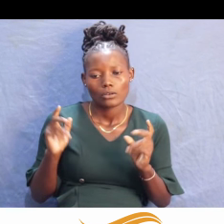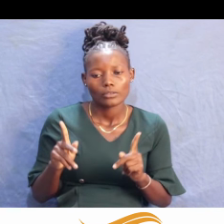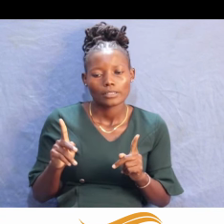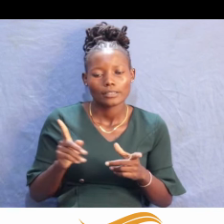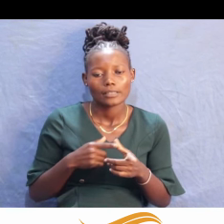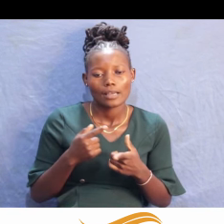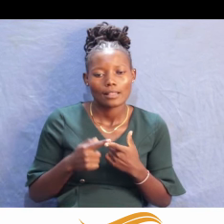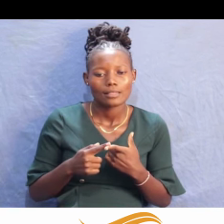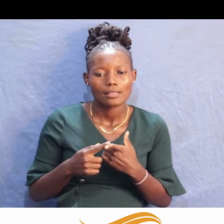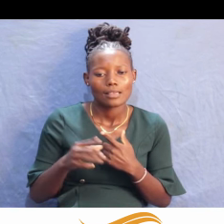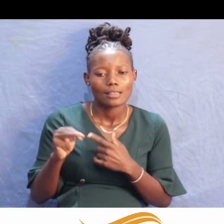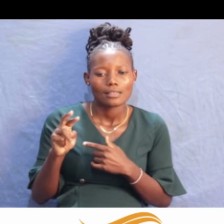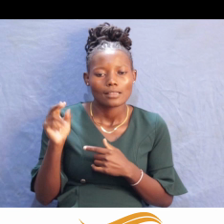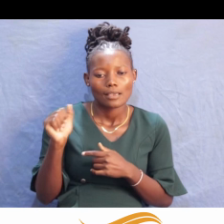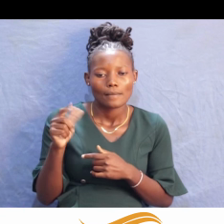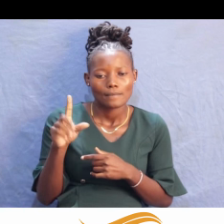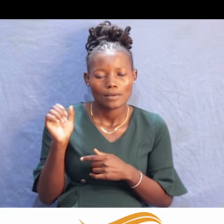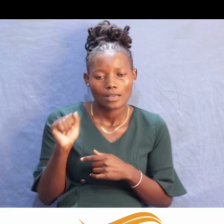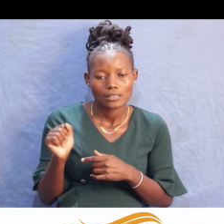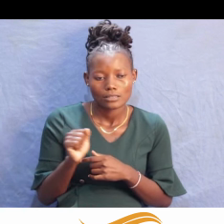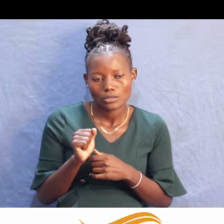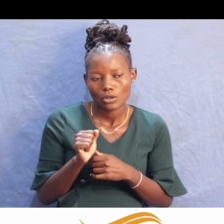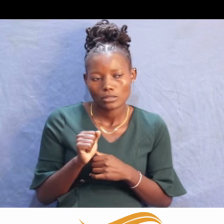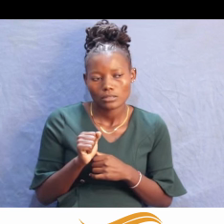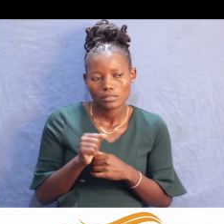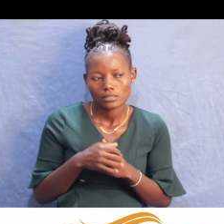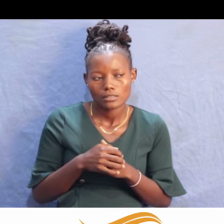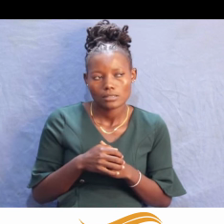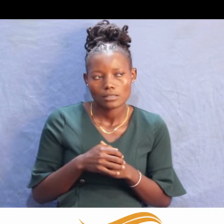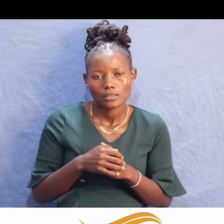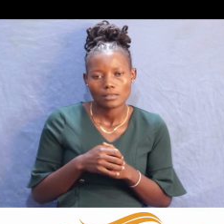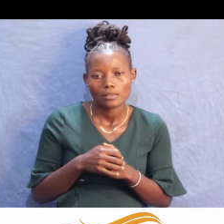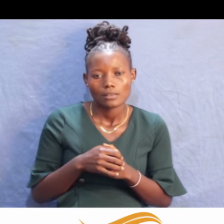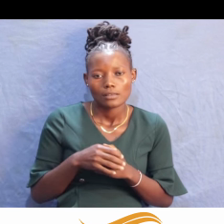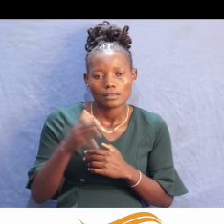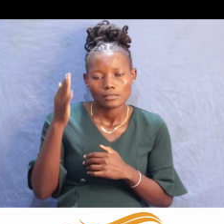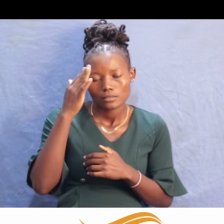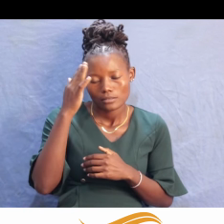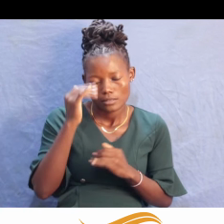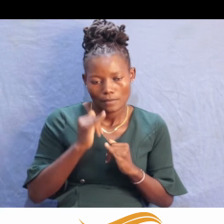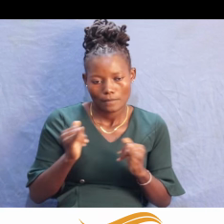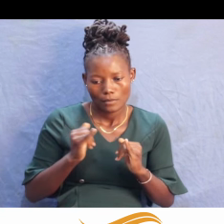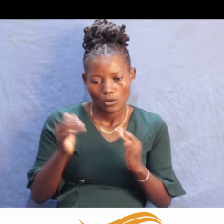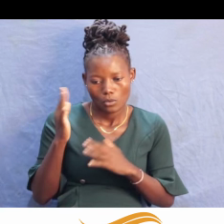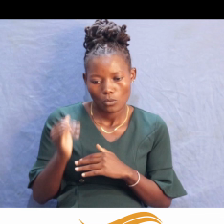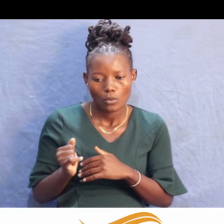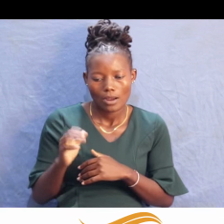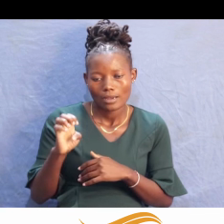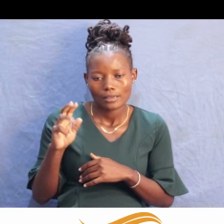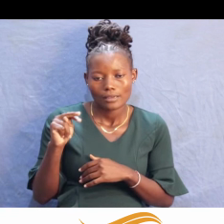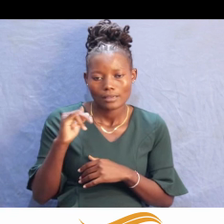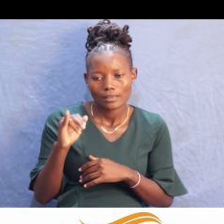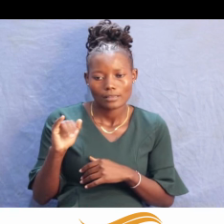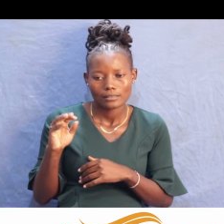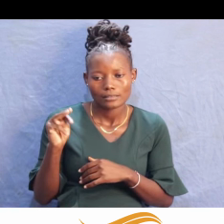And then the muscles are utilizing the oxygen more efficiently, because there's enzymes, there's proteins that come